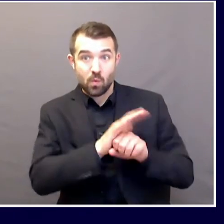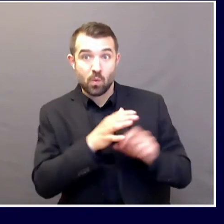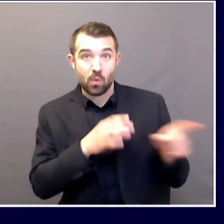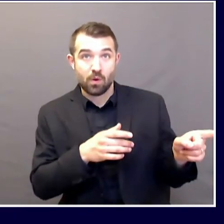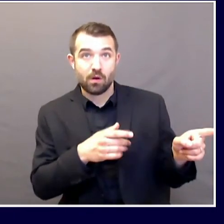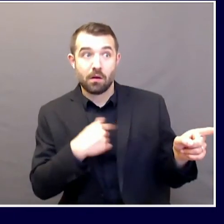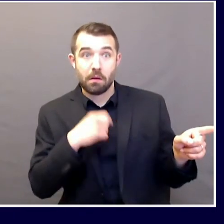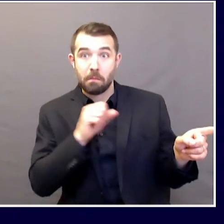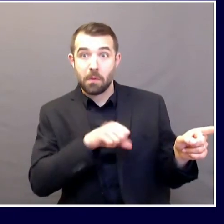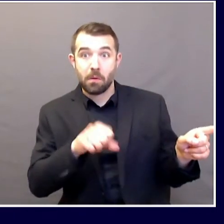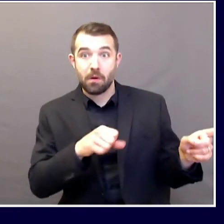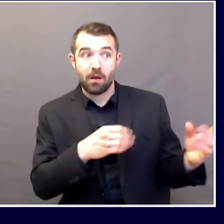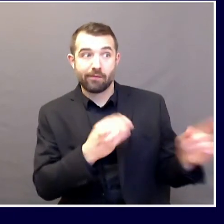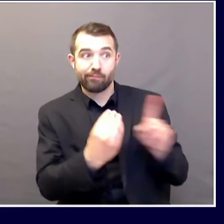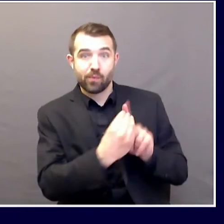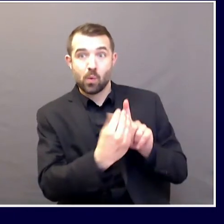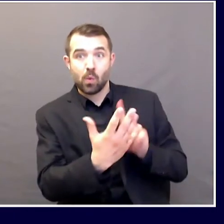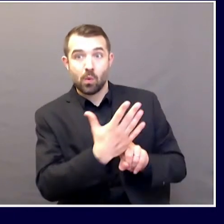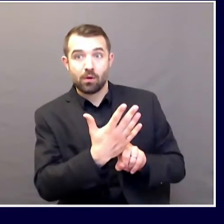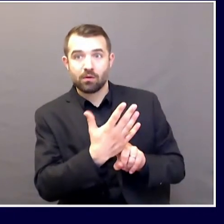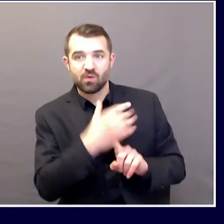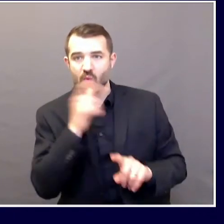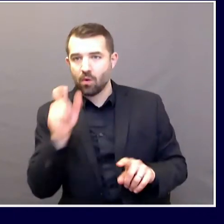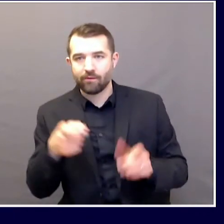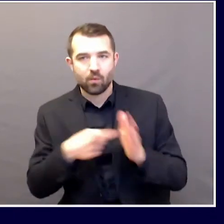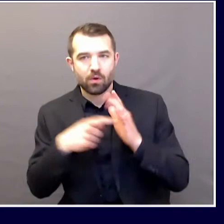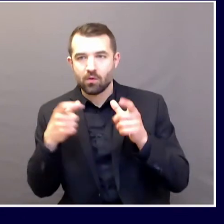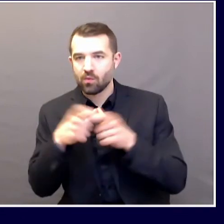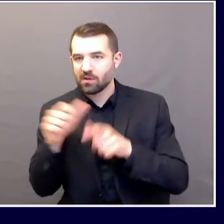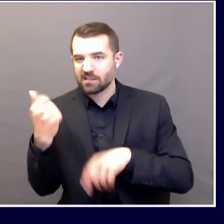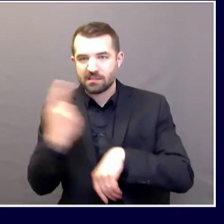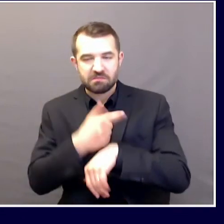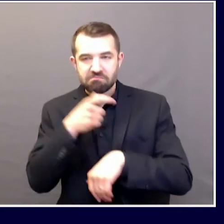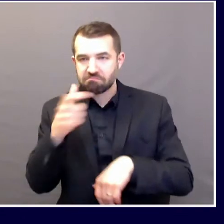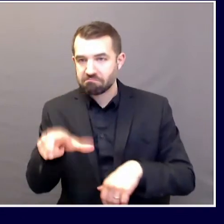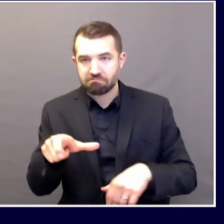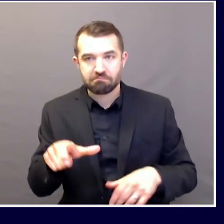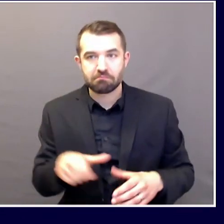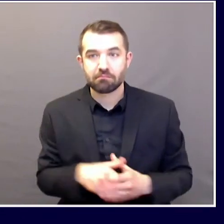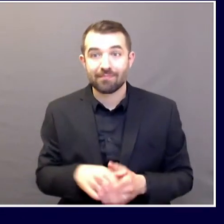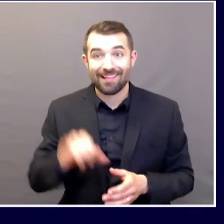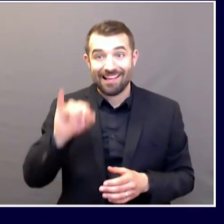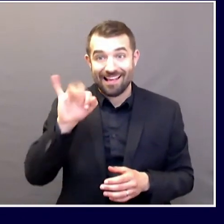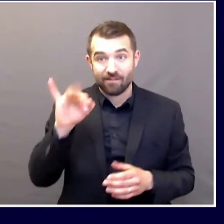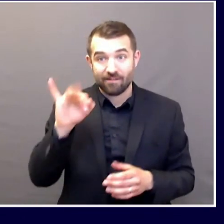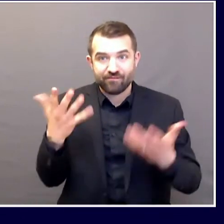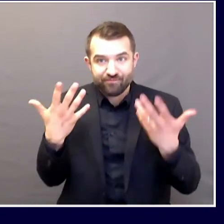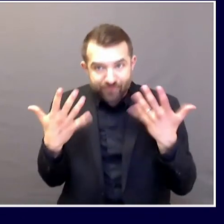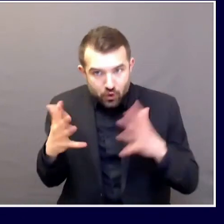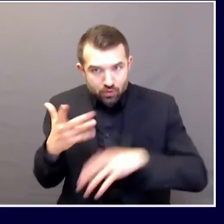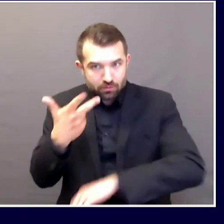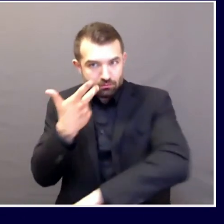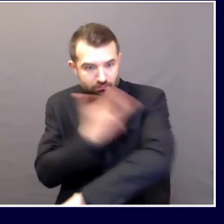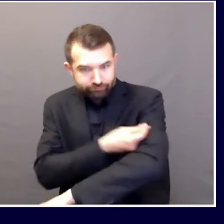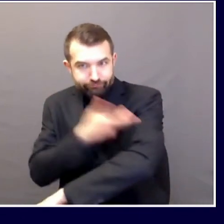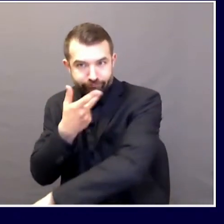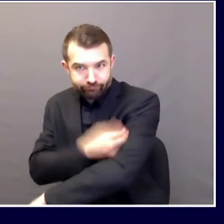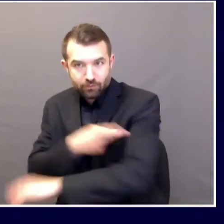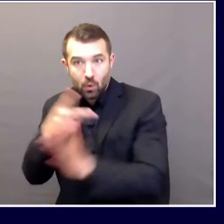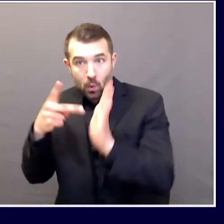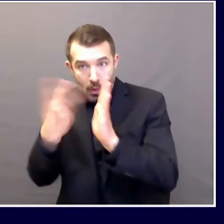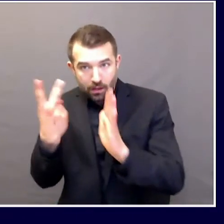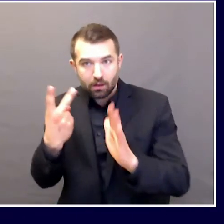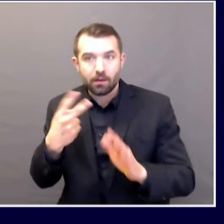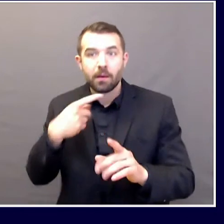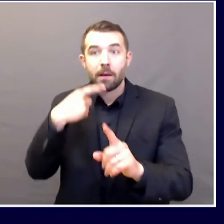quarantine yourself for 10 days if you've been fully vaccinated. That is a distinct and tangible benefit. And that's